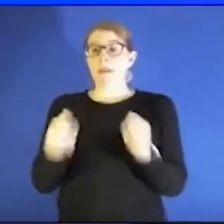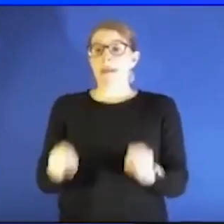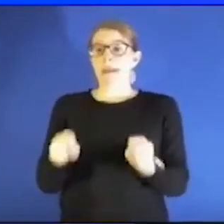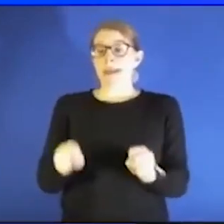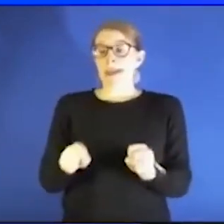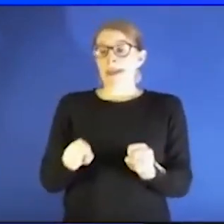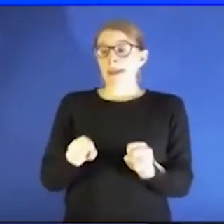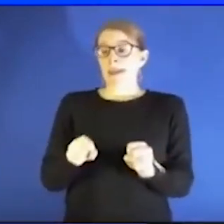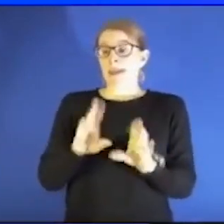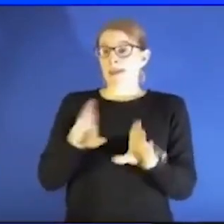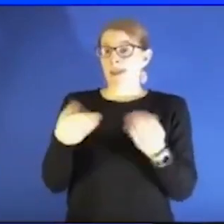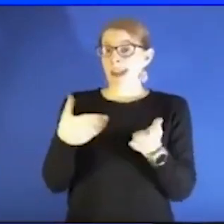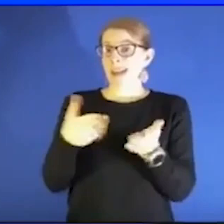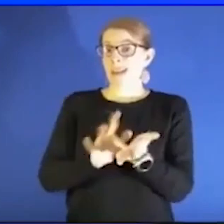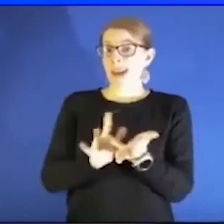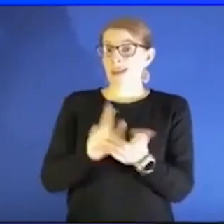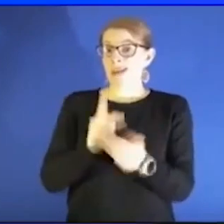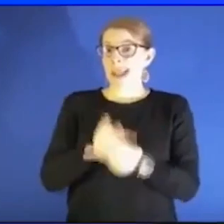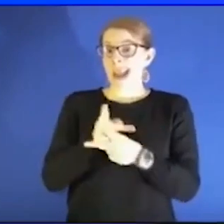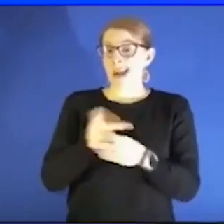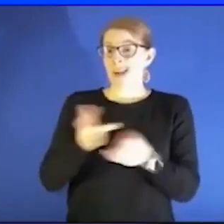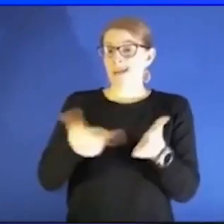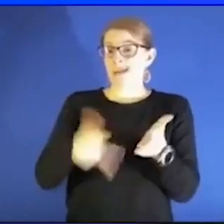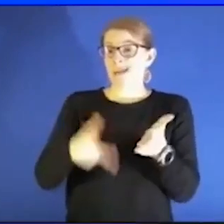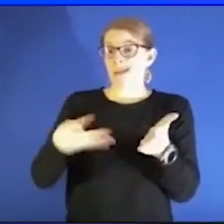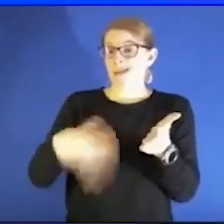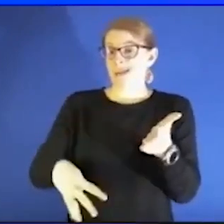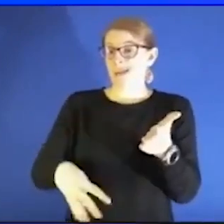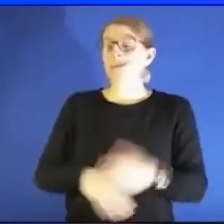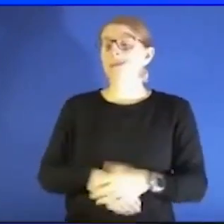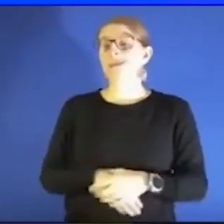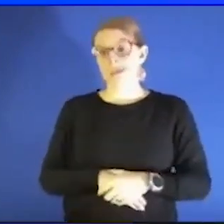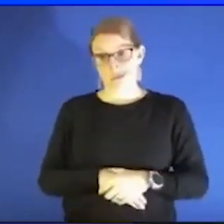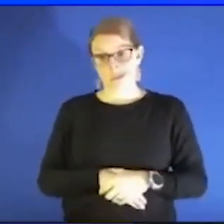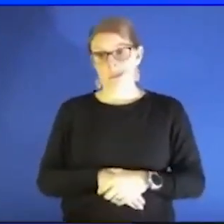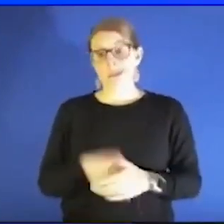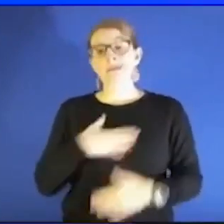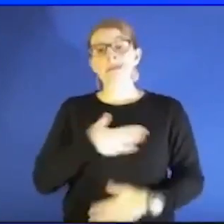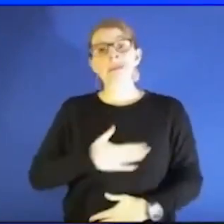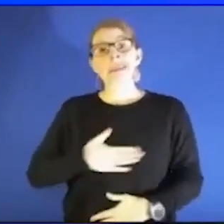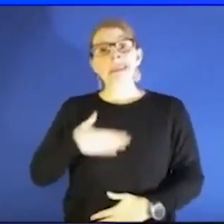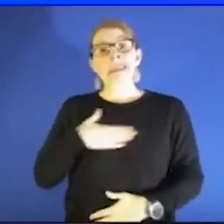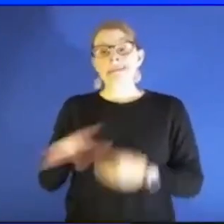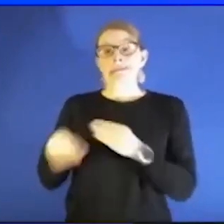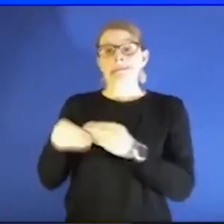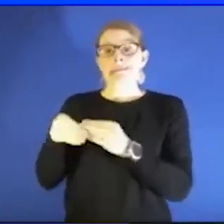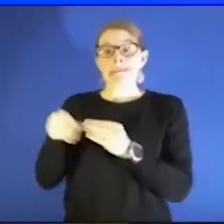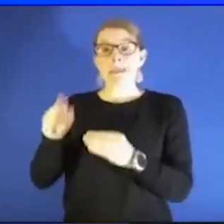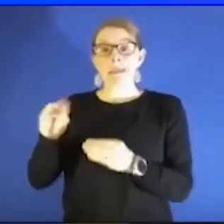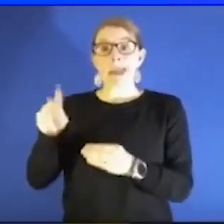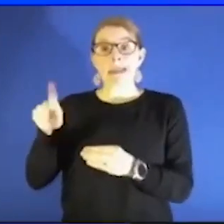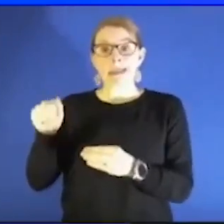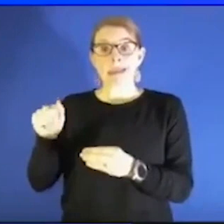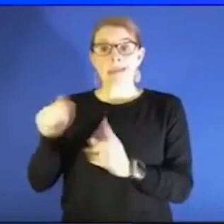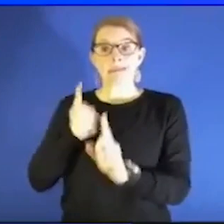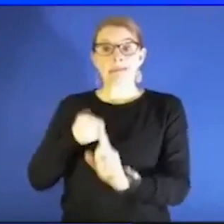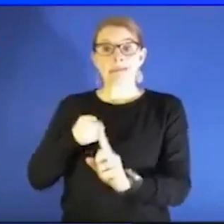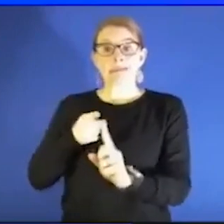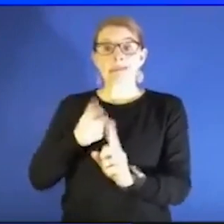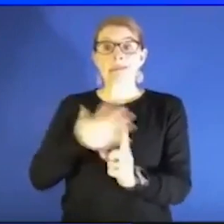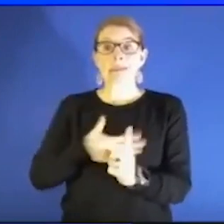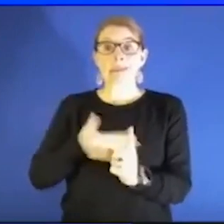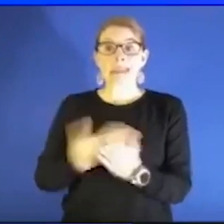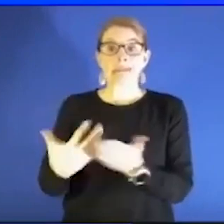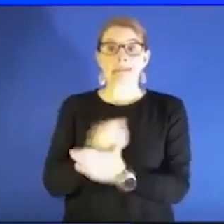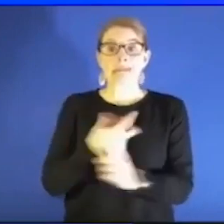care a few weeks from now. So please, to Amanda's point, get vaccinated if you haven't. Please